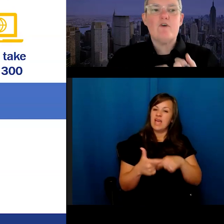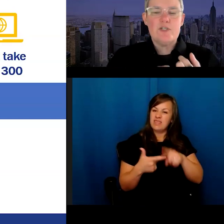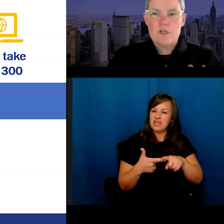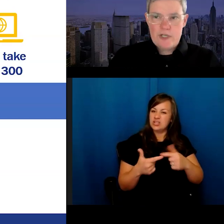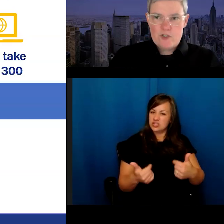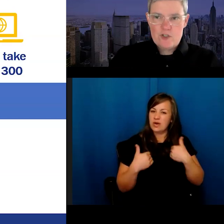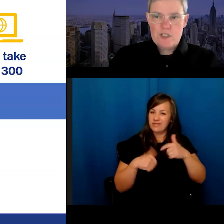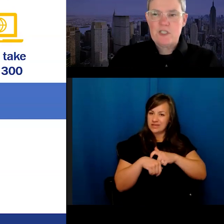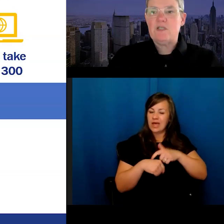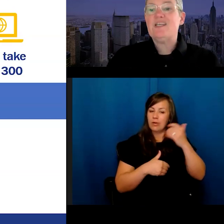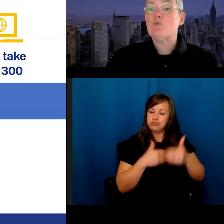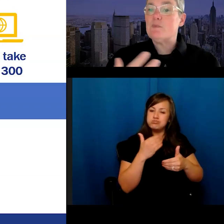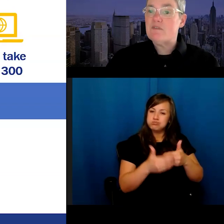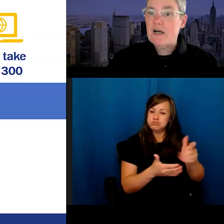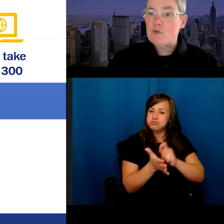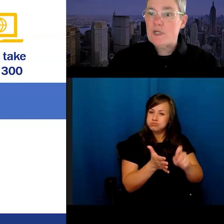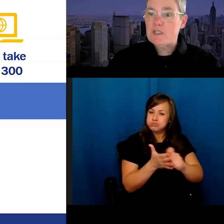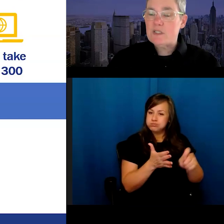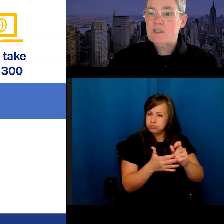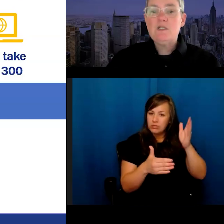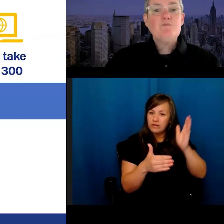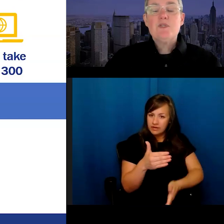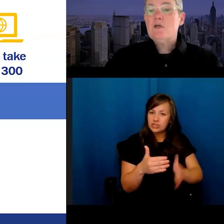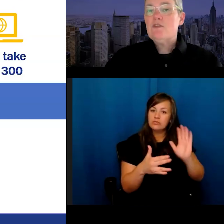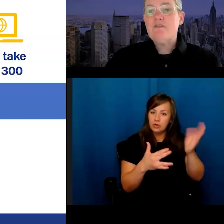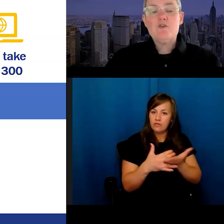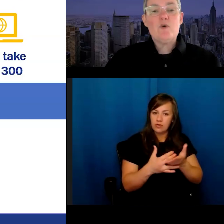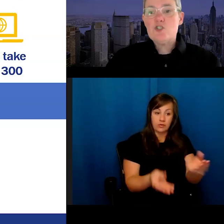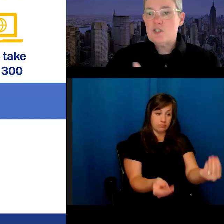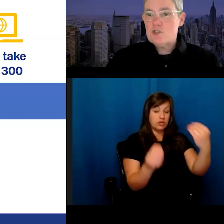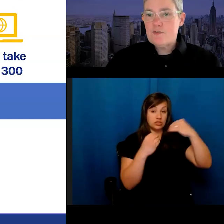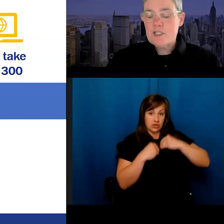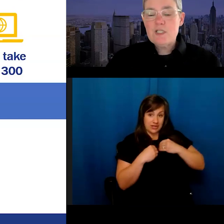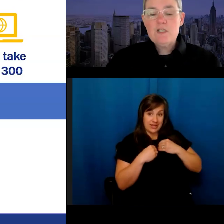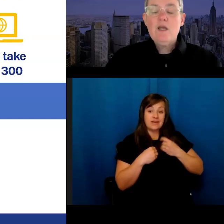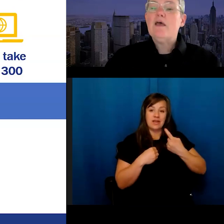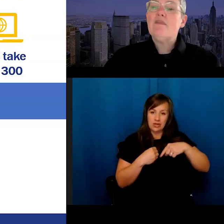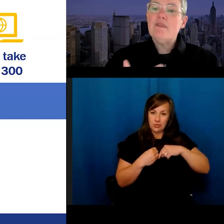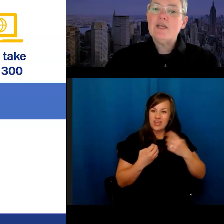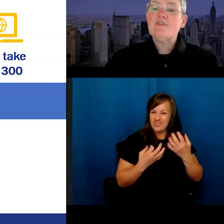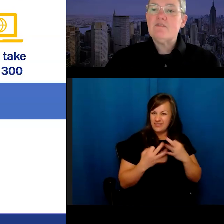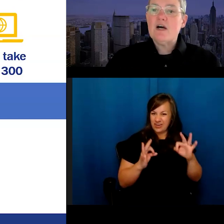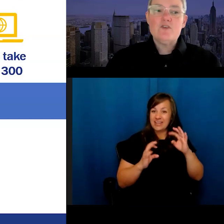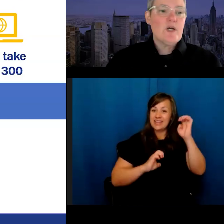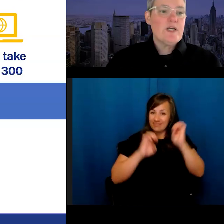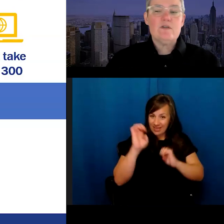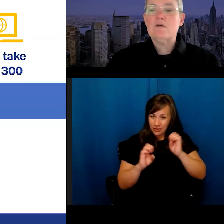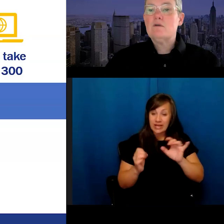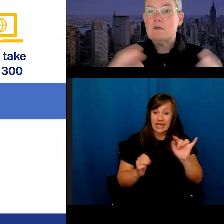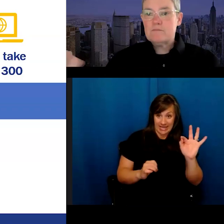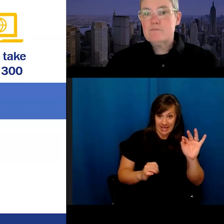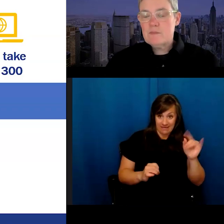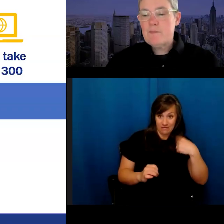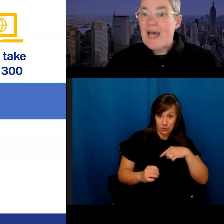on your portfolio and turn it in. It would be evaluated. The evaluation is free. And then if the